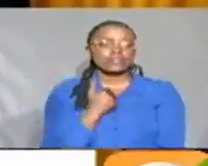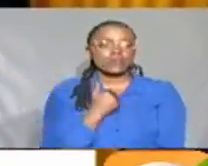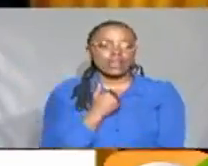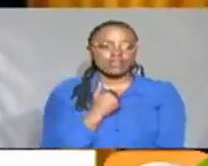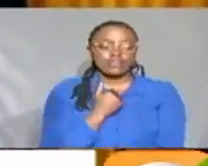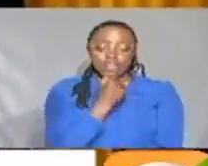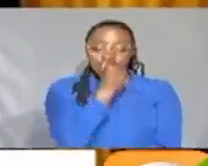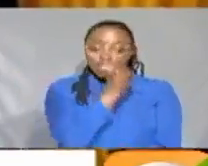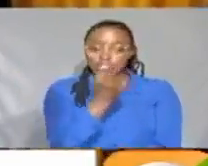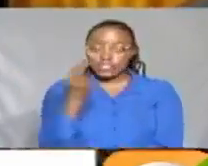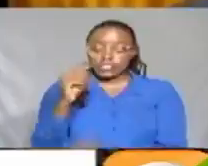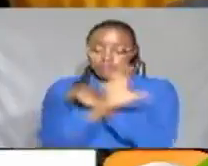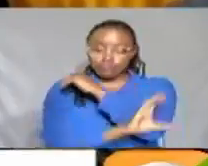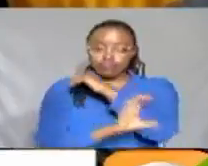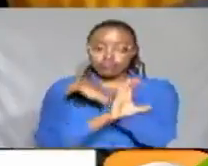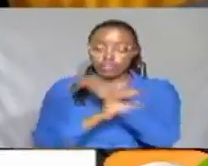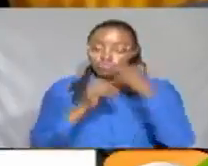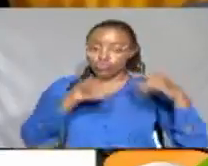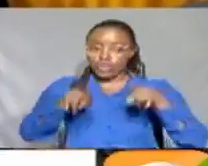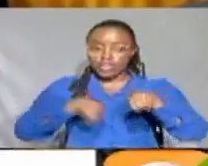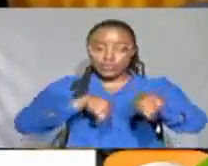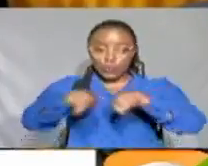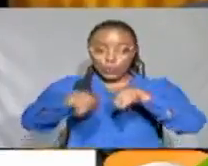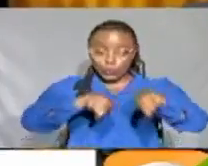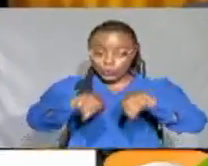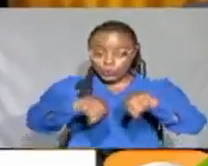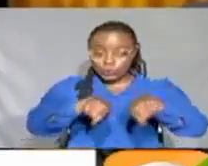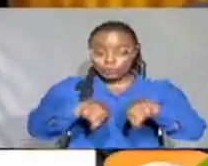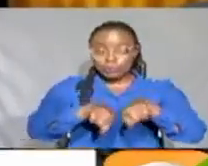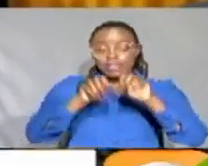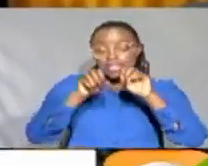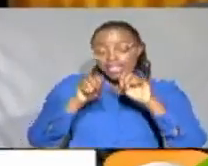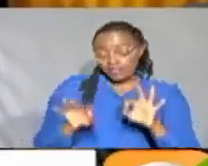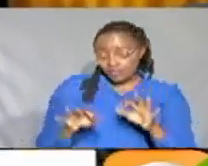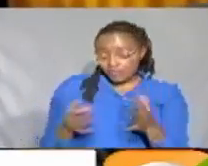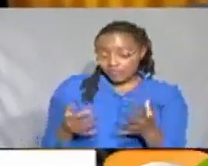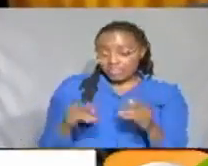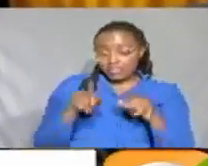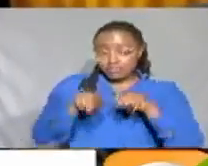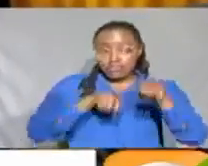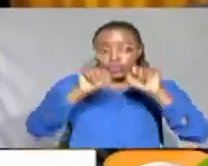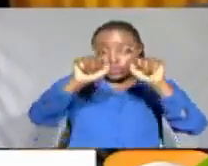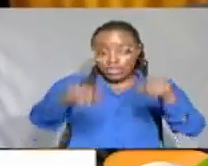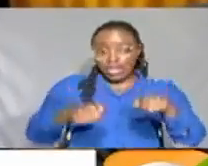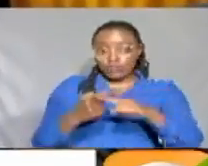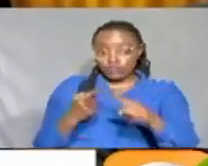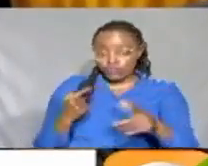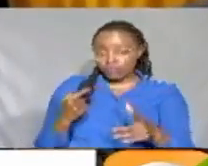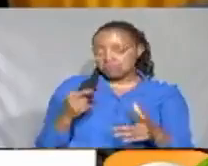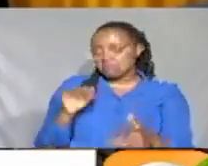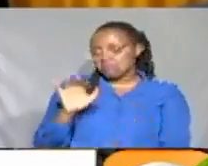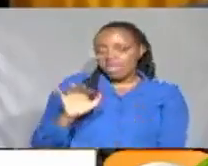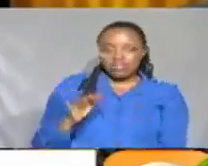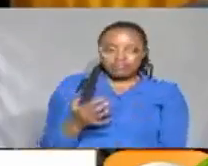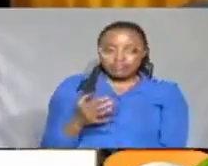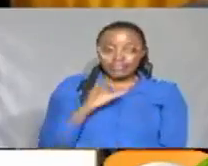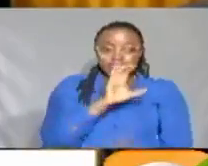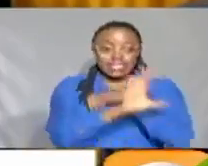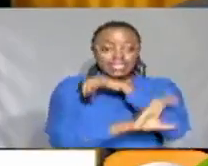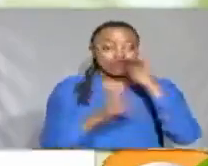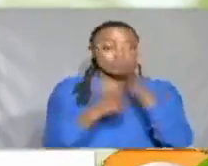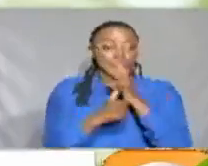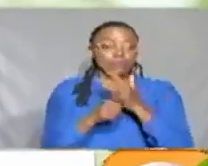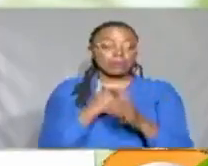every country to contain them. In fact, if they are contained in their country of origin, you will not be having this